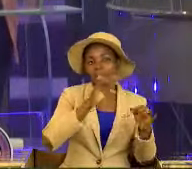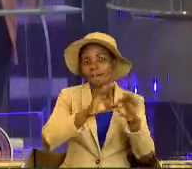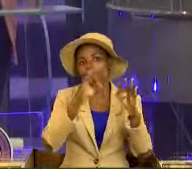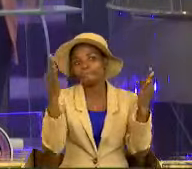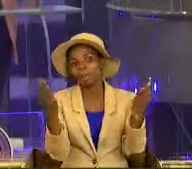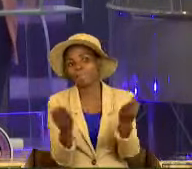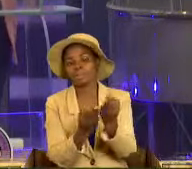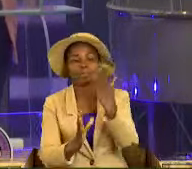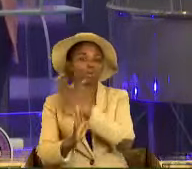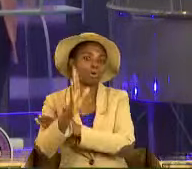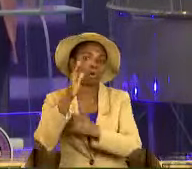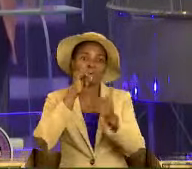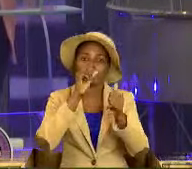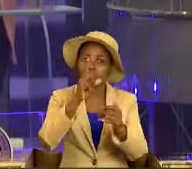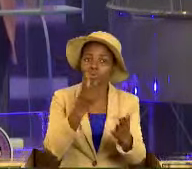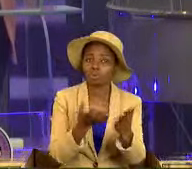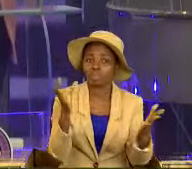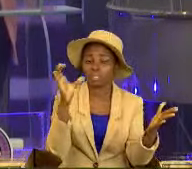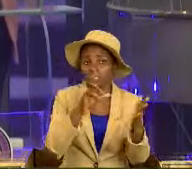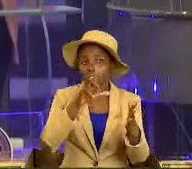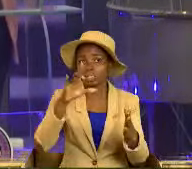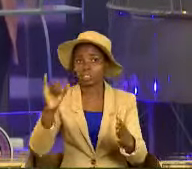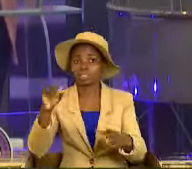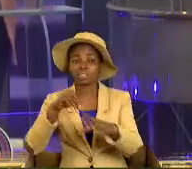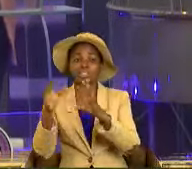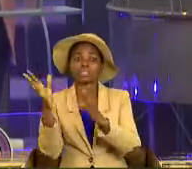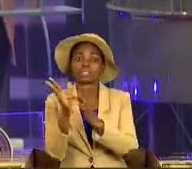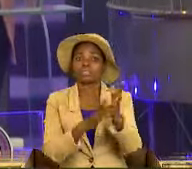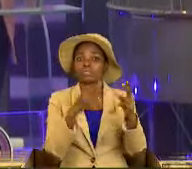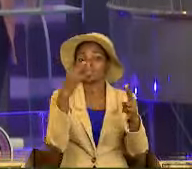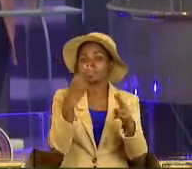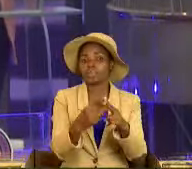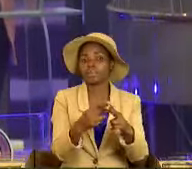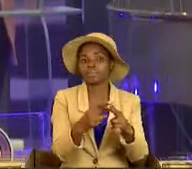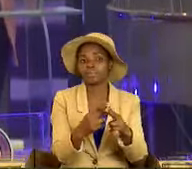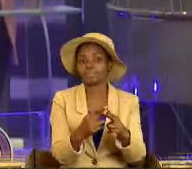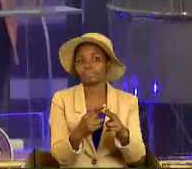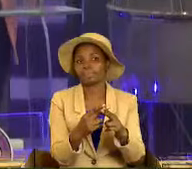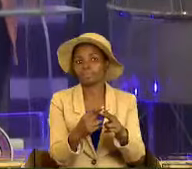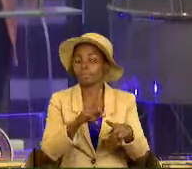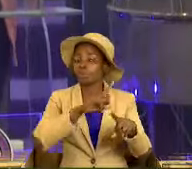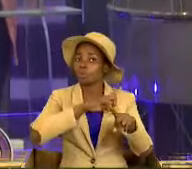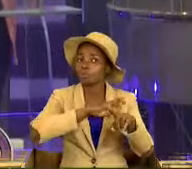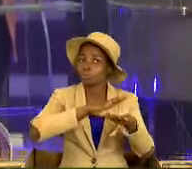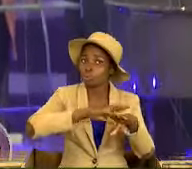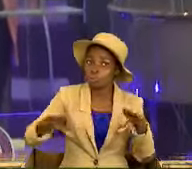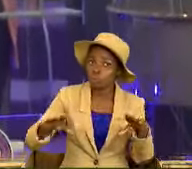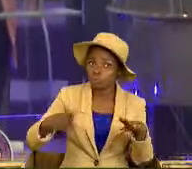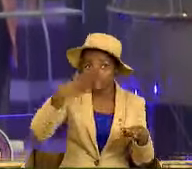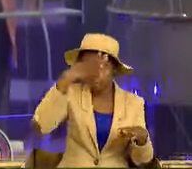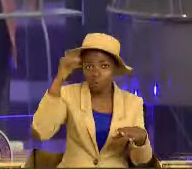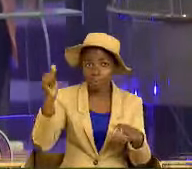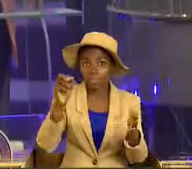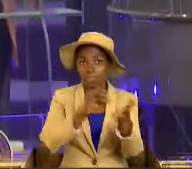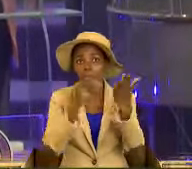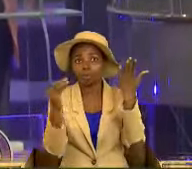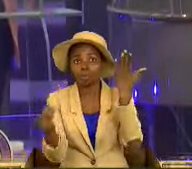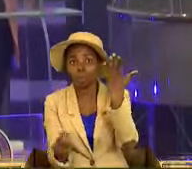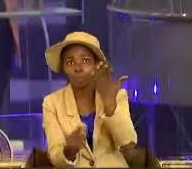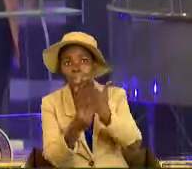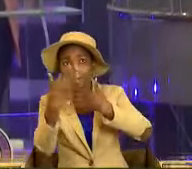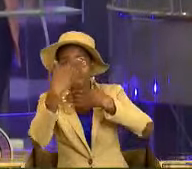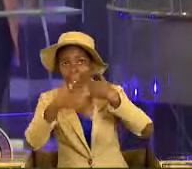richly as you do that in Jesus name don't forget the October special man water service